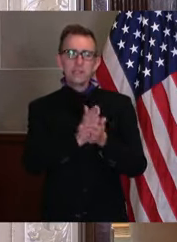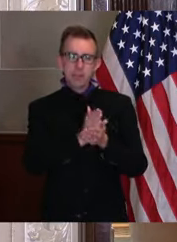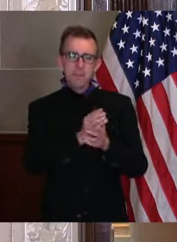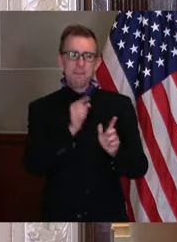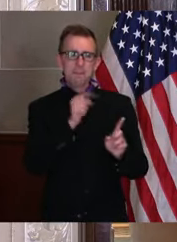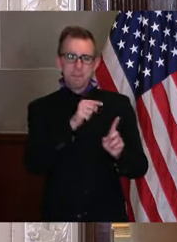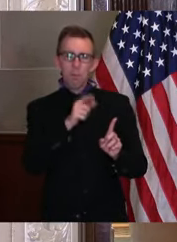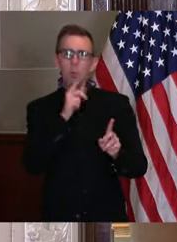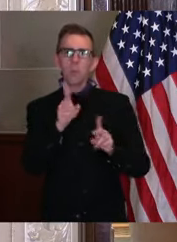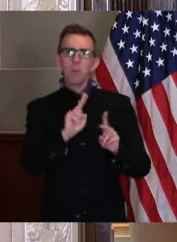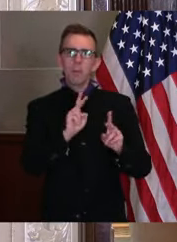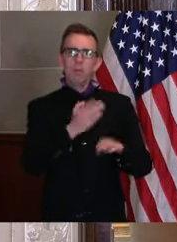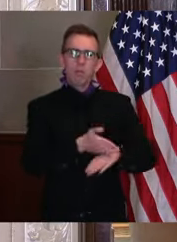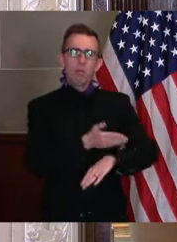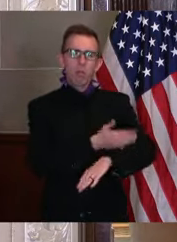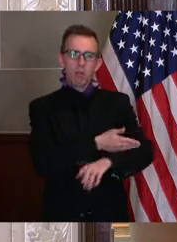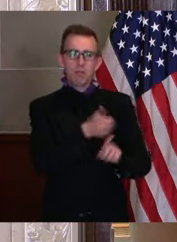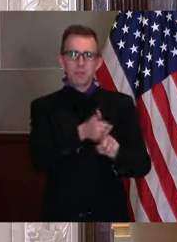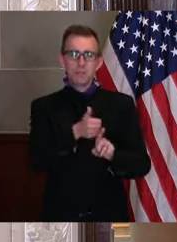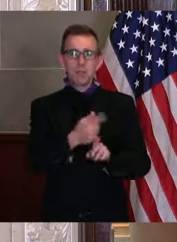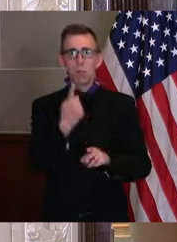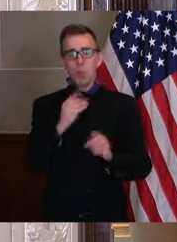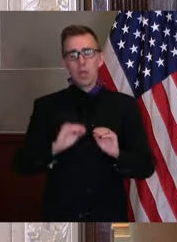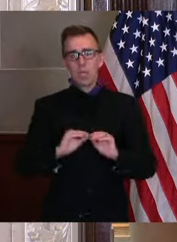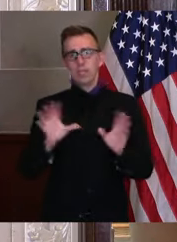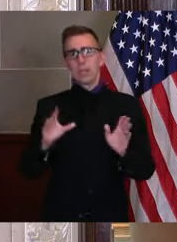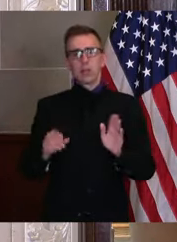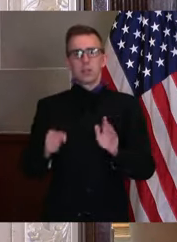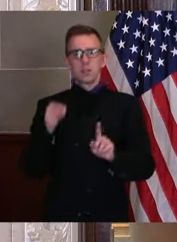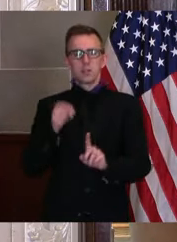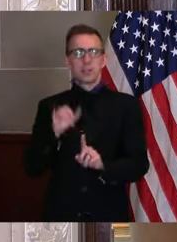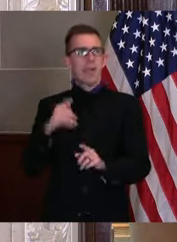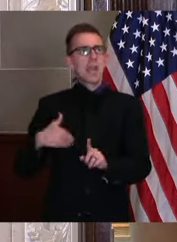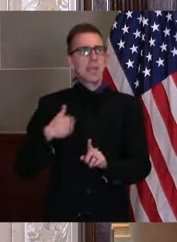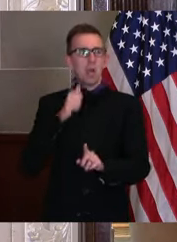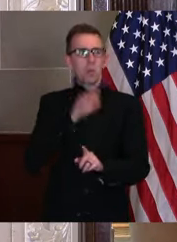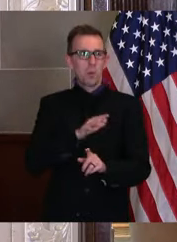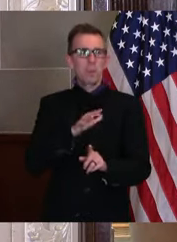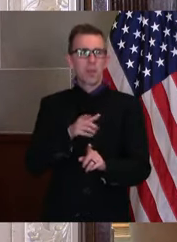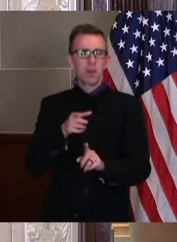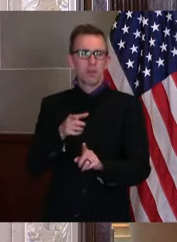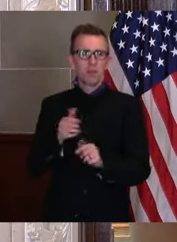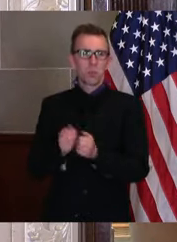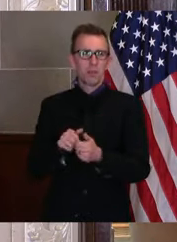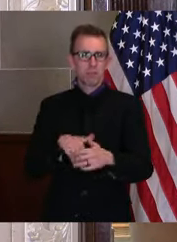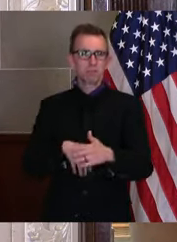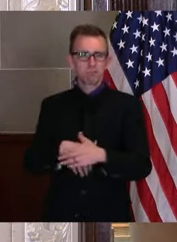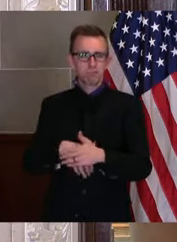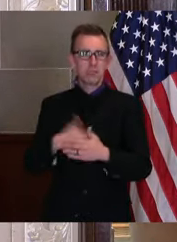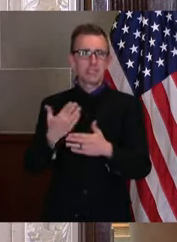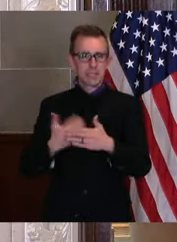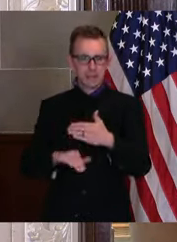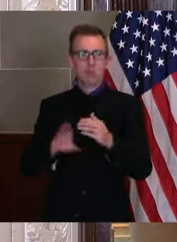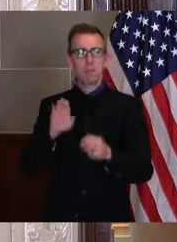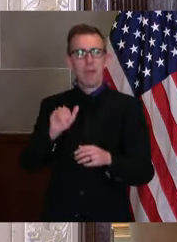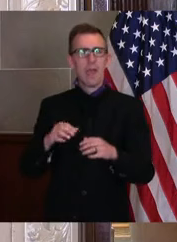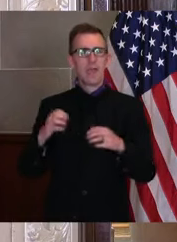who'd gotten better. But the one that clearly stood out was the young woman who's with her baby that was delivered by